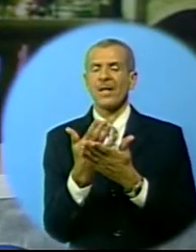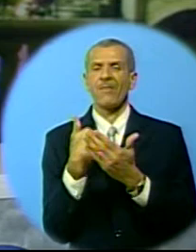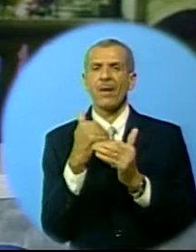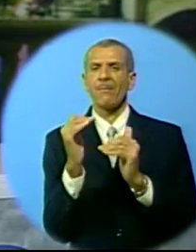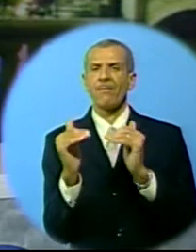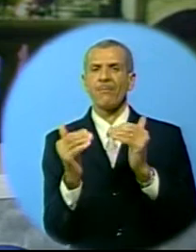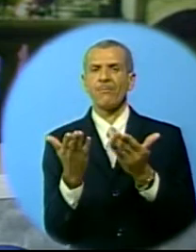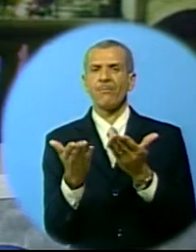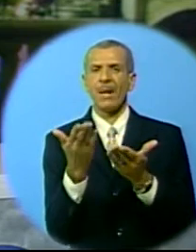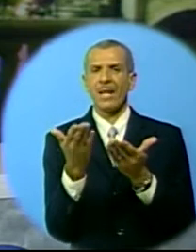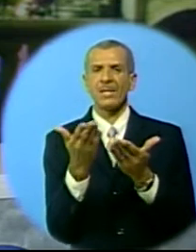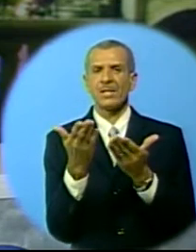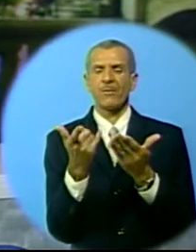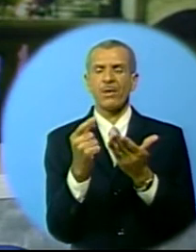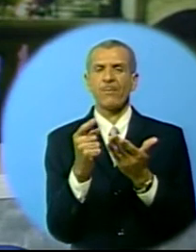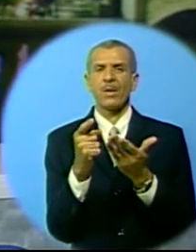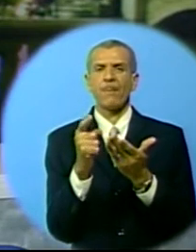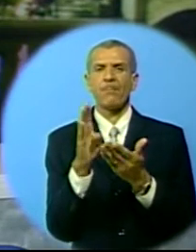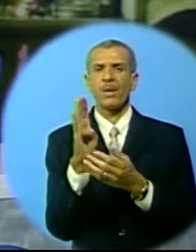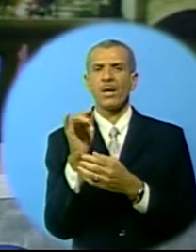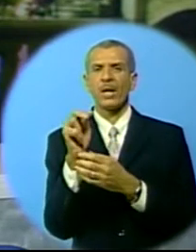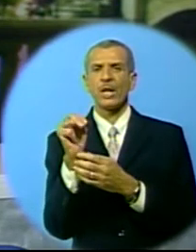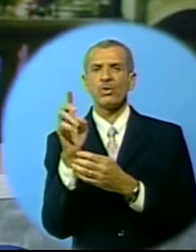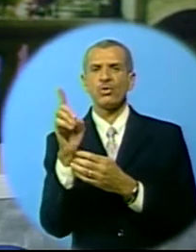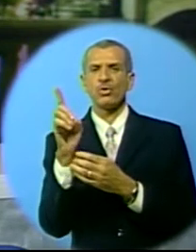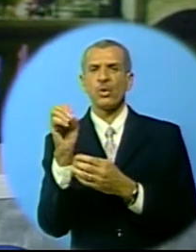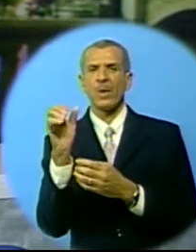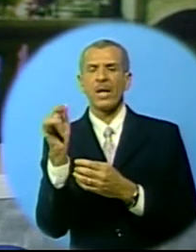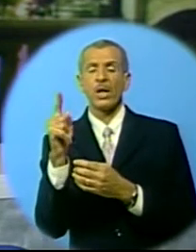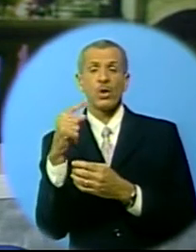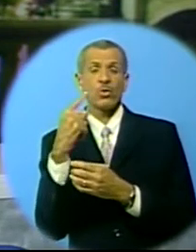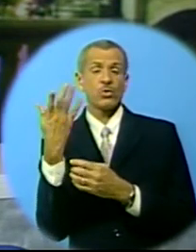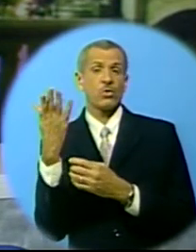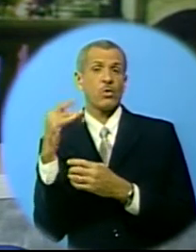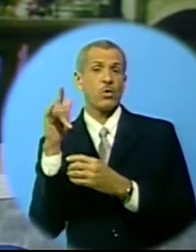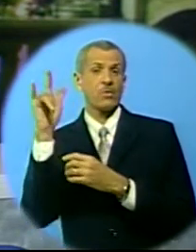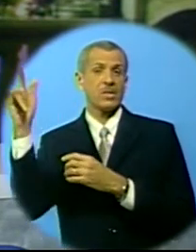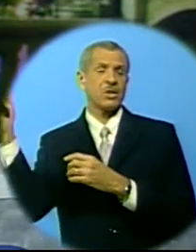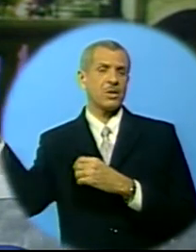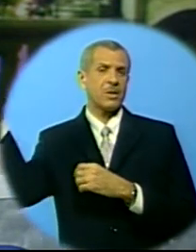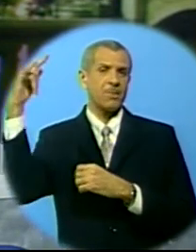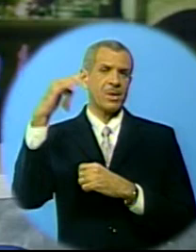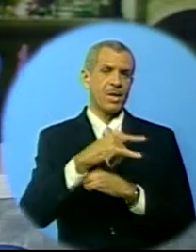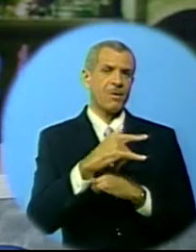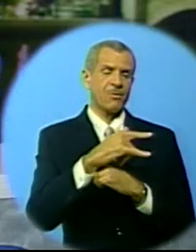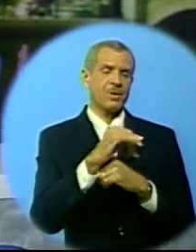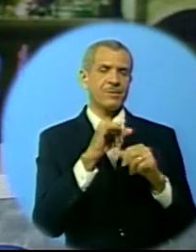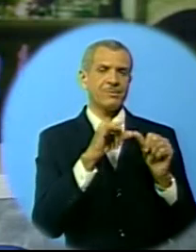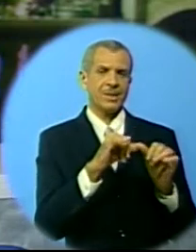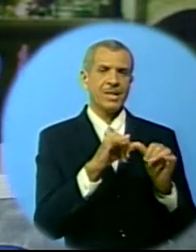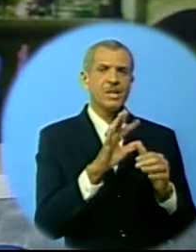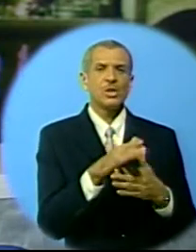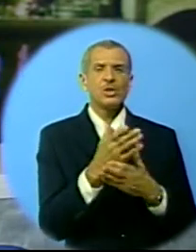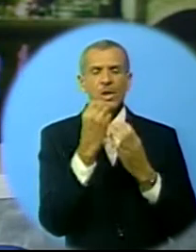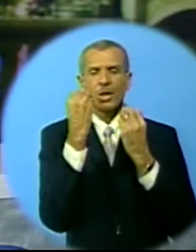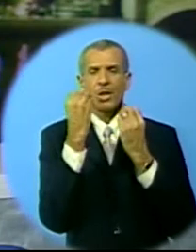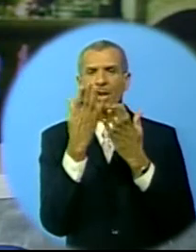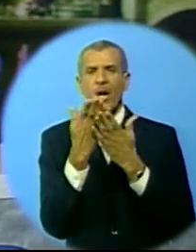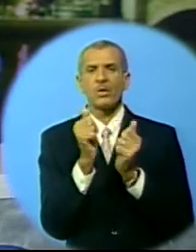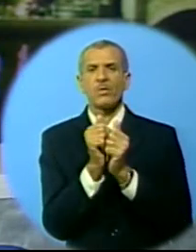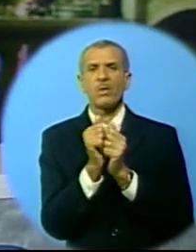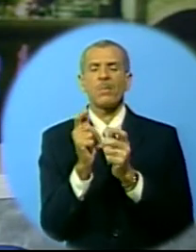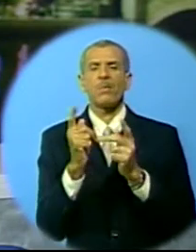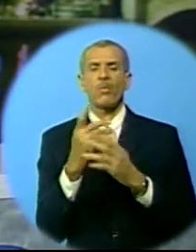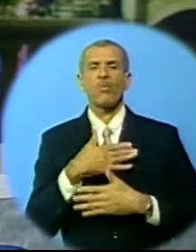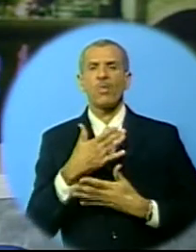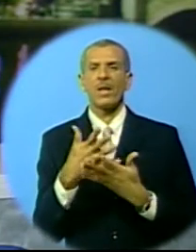of brain drain, West Indian lecturers who are overseas should return for brief stints to share their knowledge with those willing to